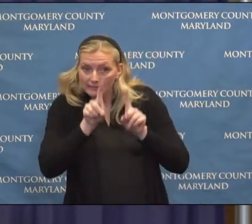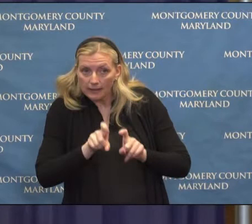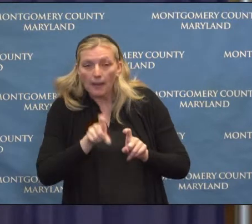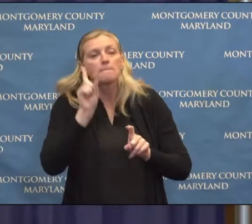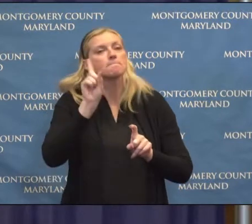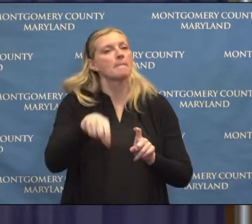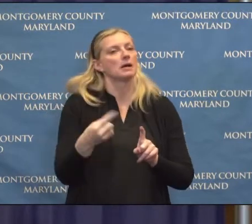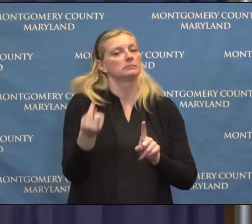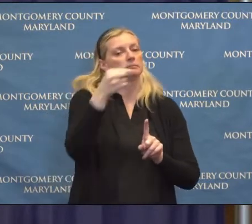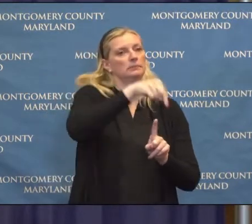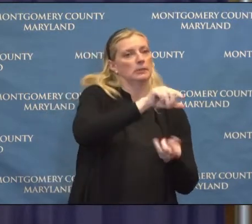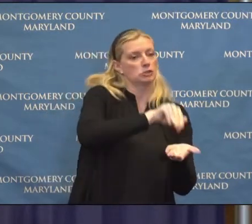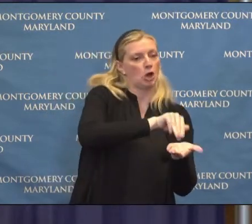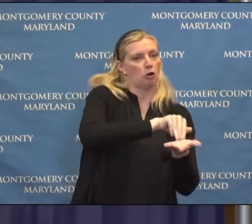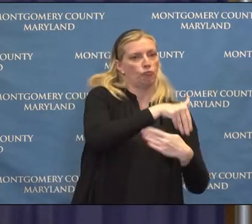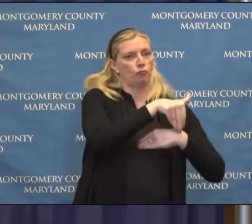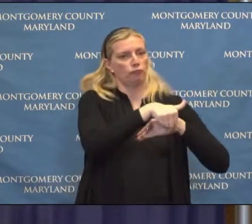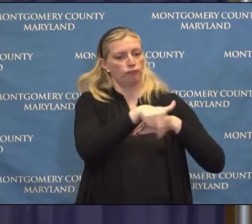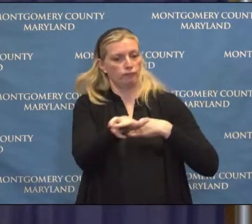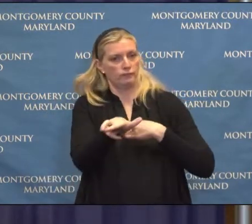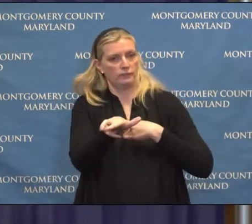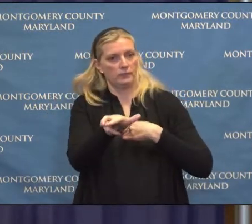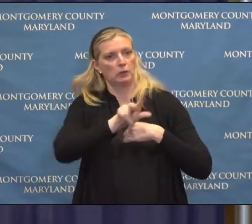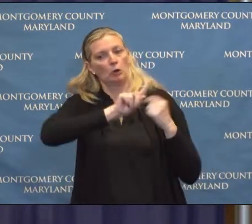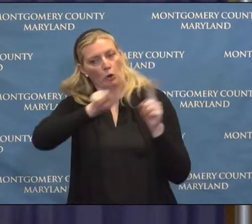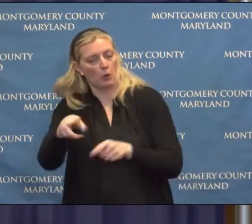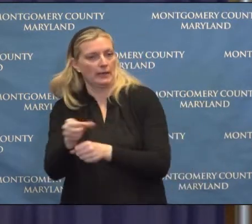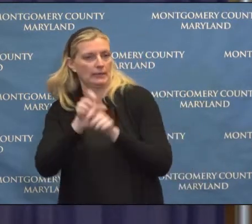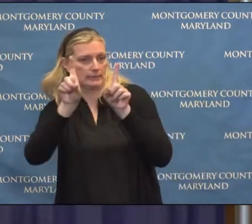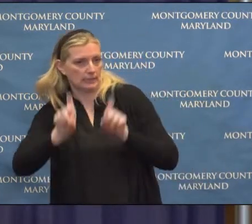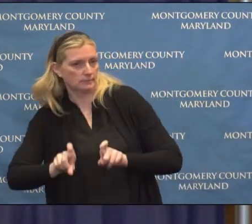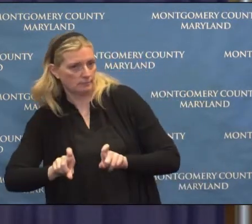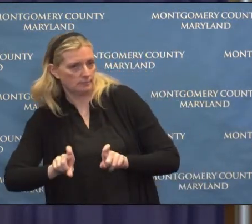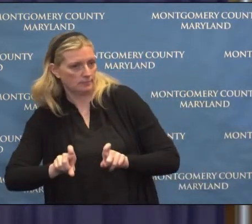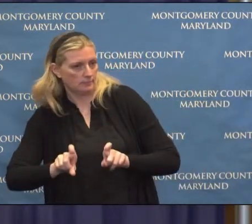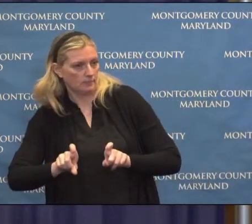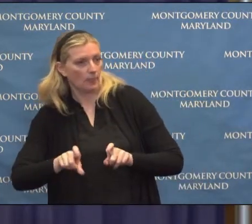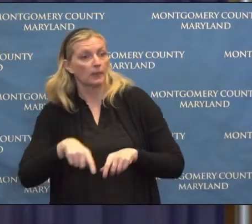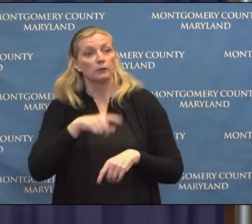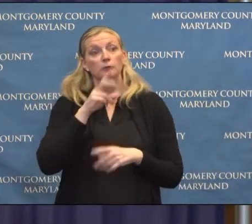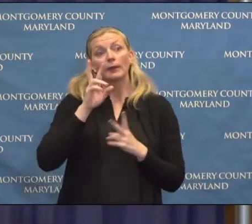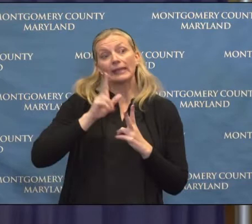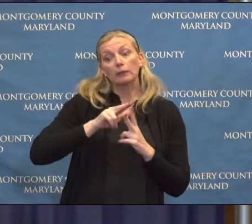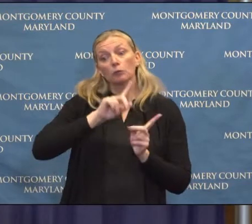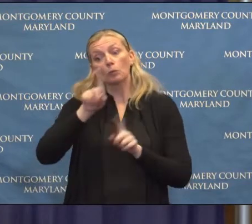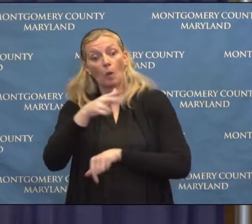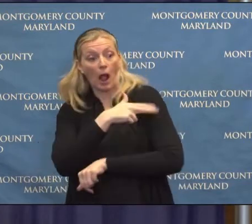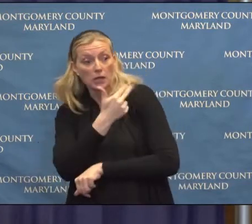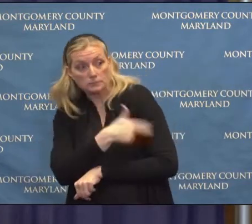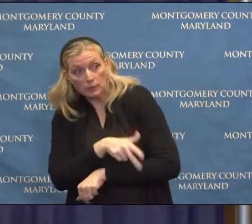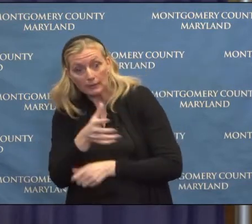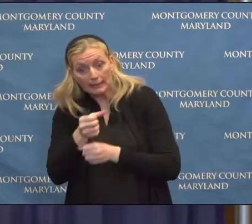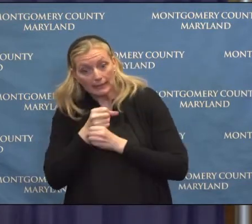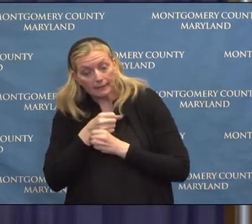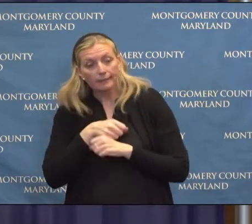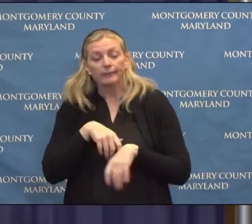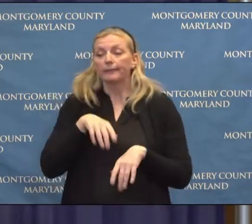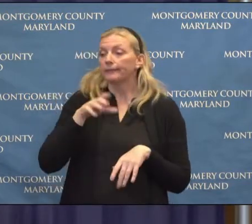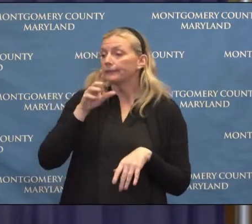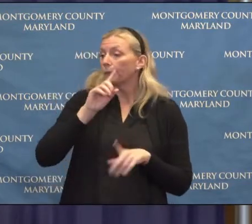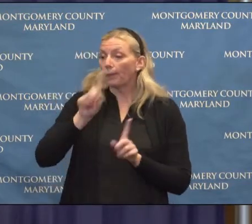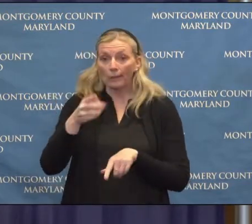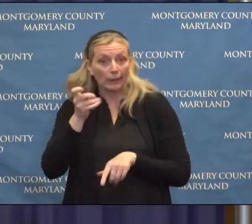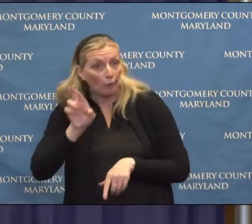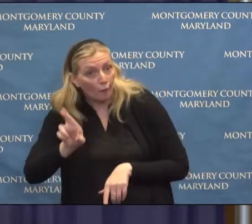provider referral of some sort and either getting it directly in a hospital setting, an emergency room, a primary care office,